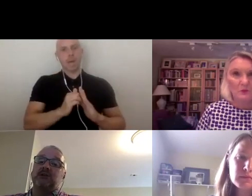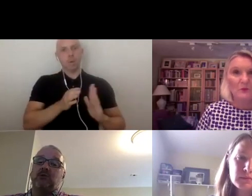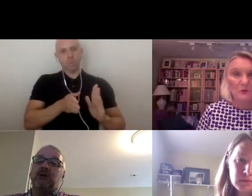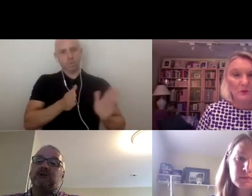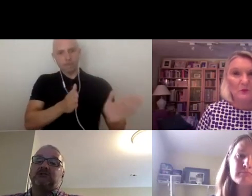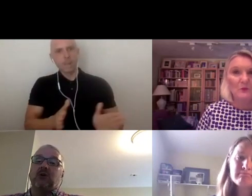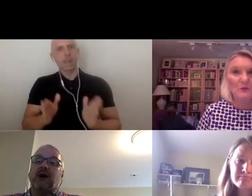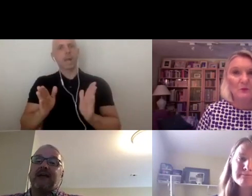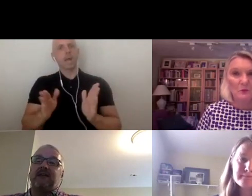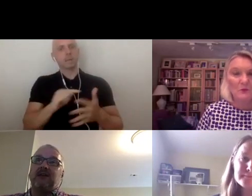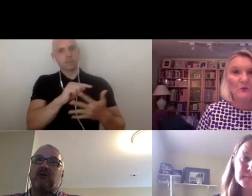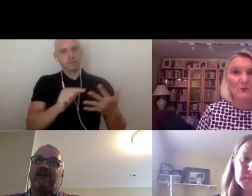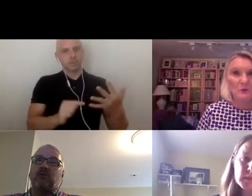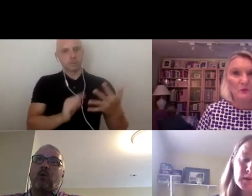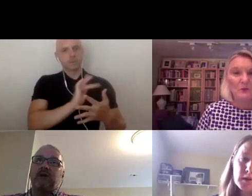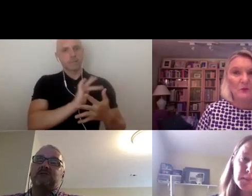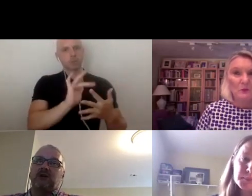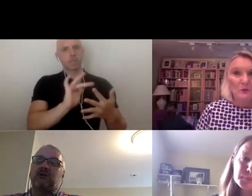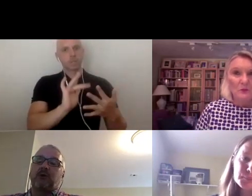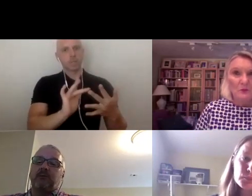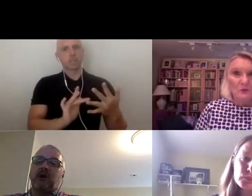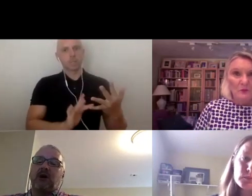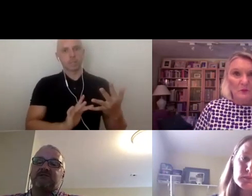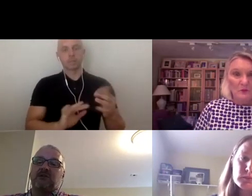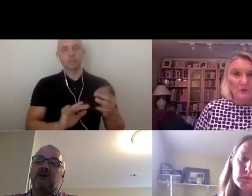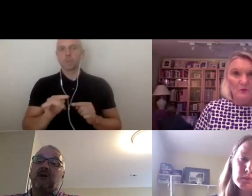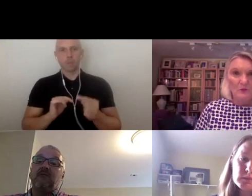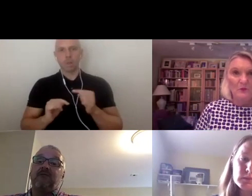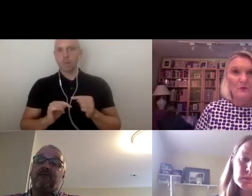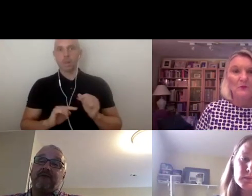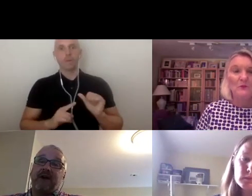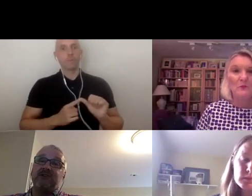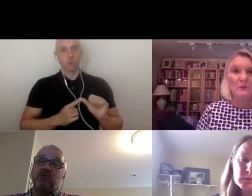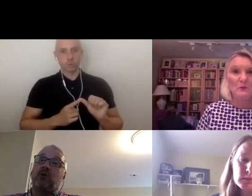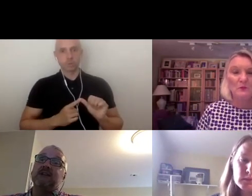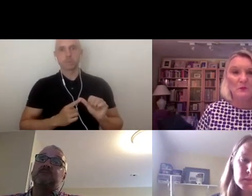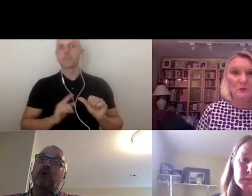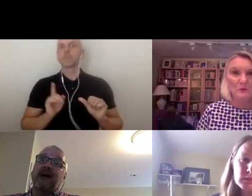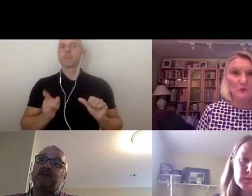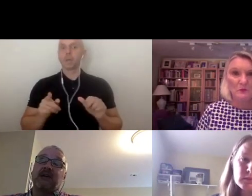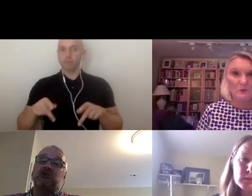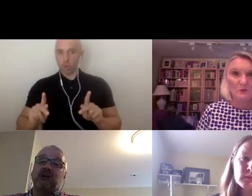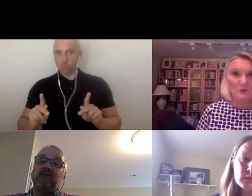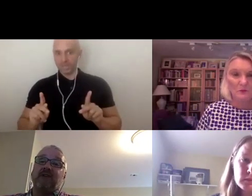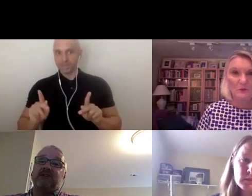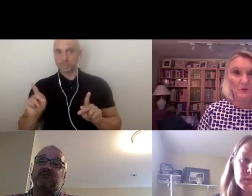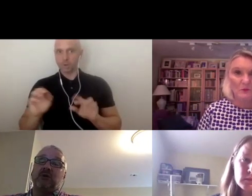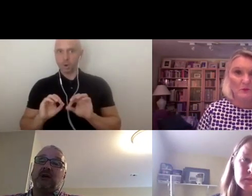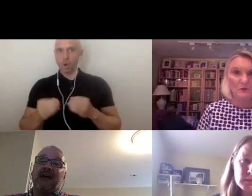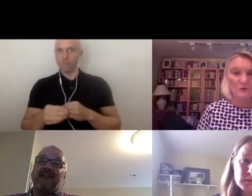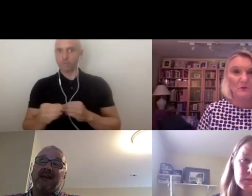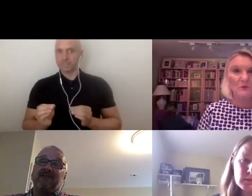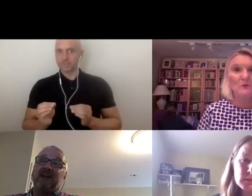looking to do. So I think you have to, one, talk to the permitting officer very soon, or at least put an application in very